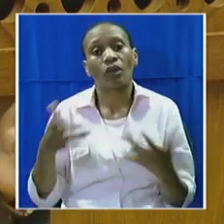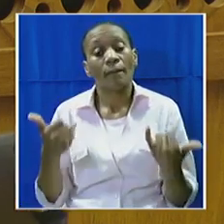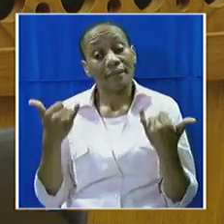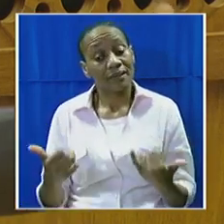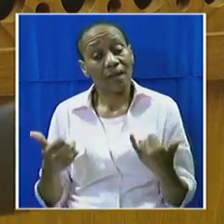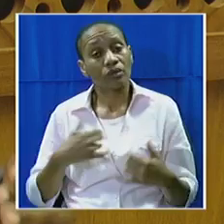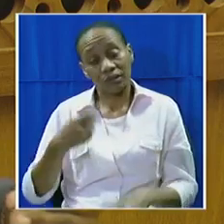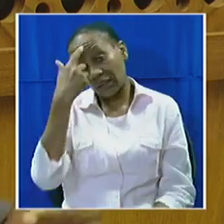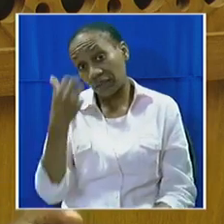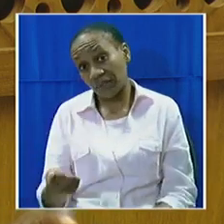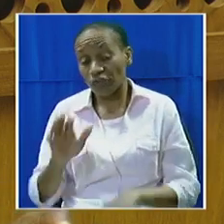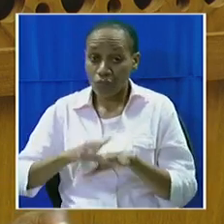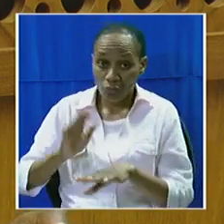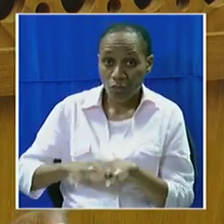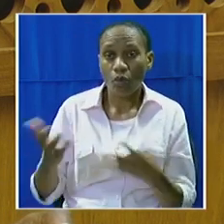actually believe that most of the